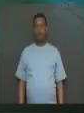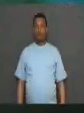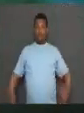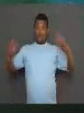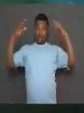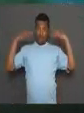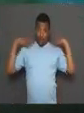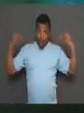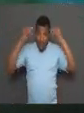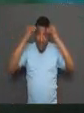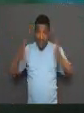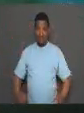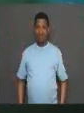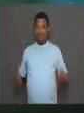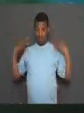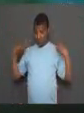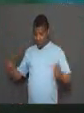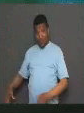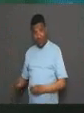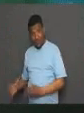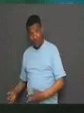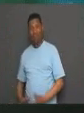Hello, teacher. Hello, students.